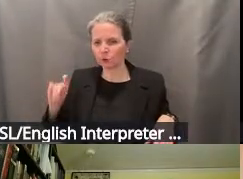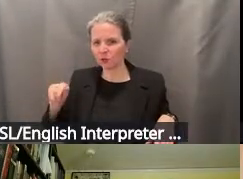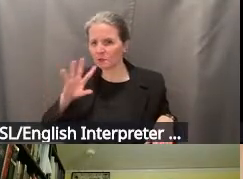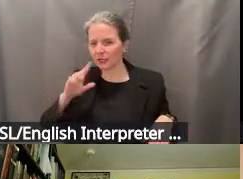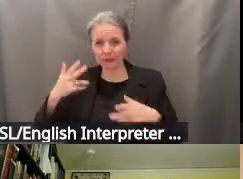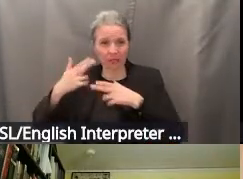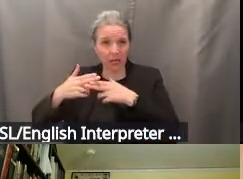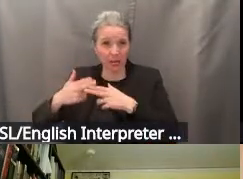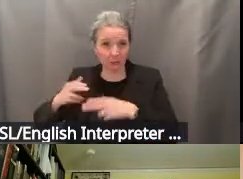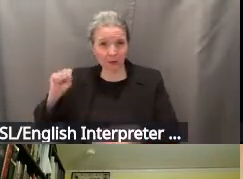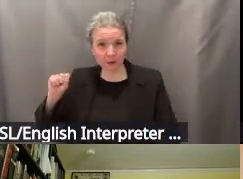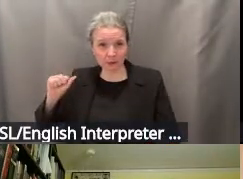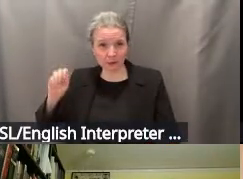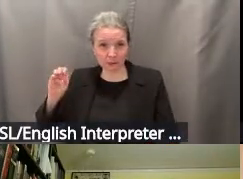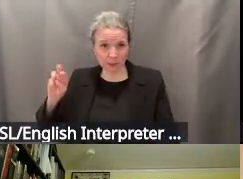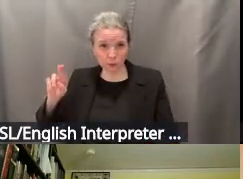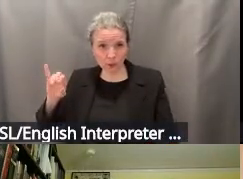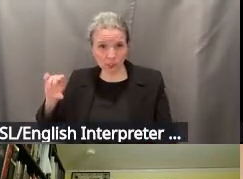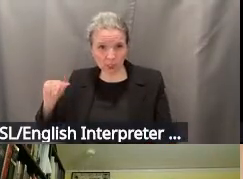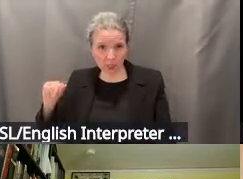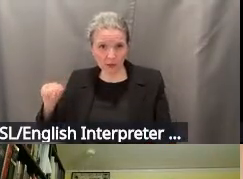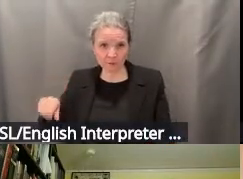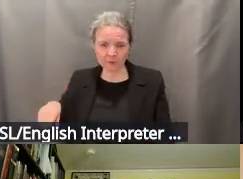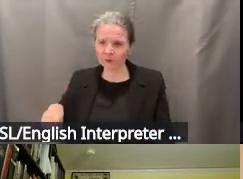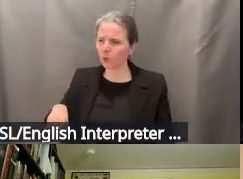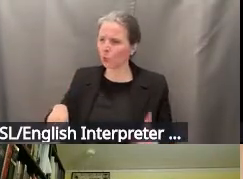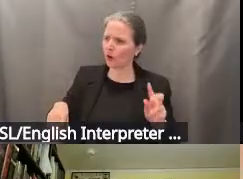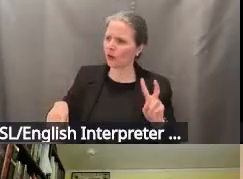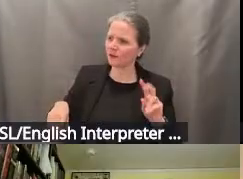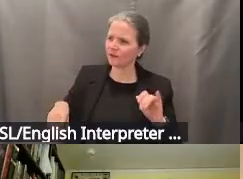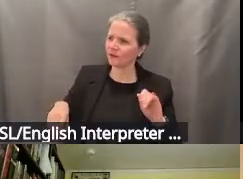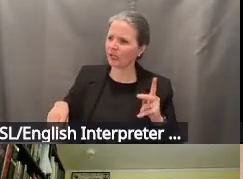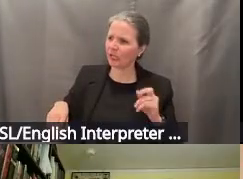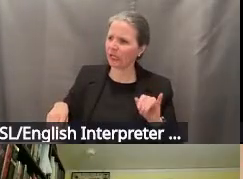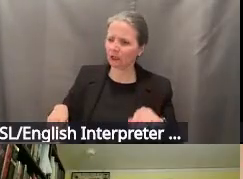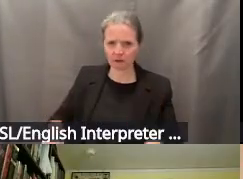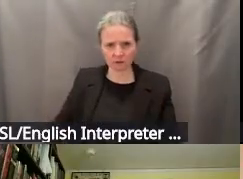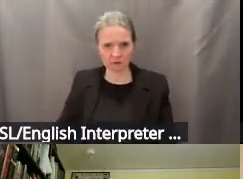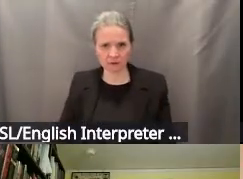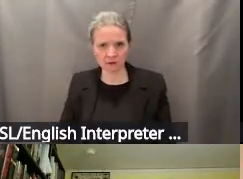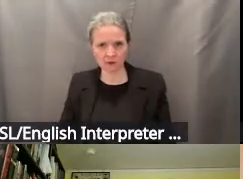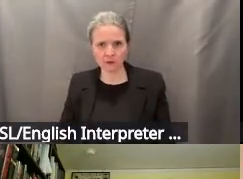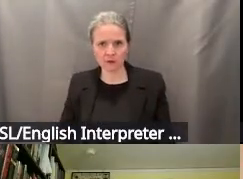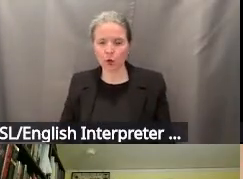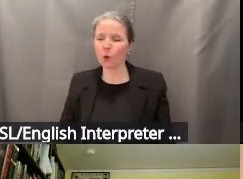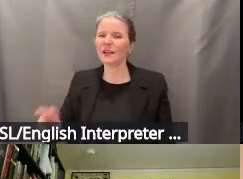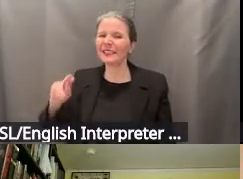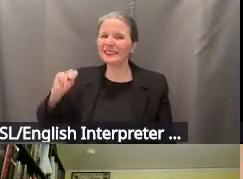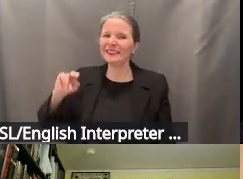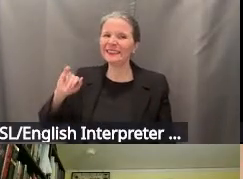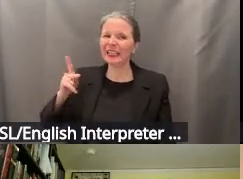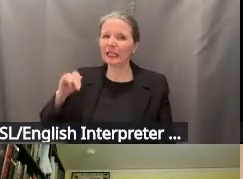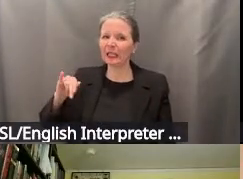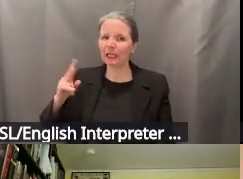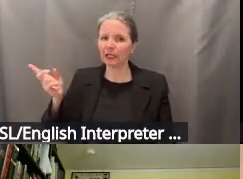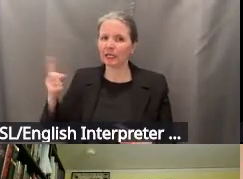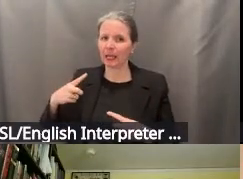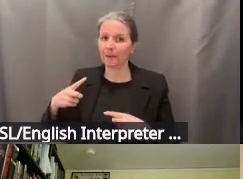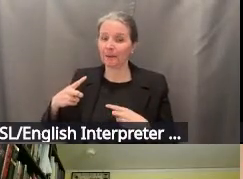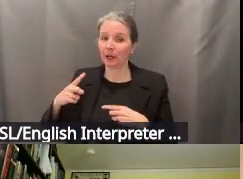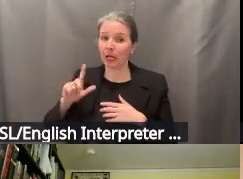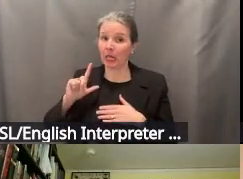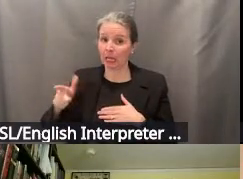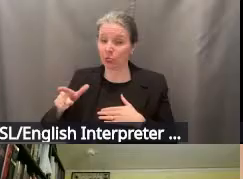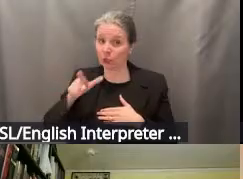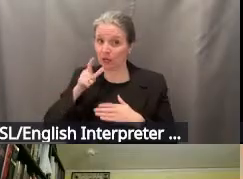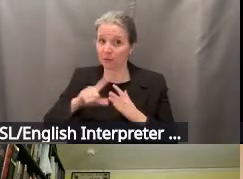And Sabrina. Where's Vicky? And Nikki came on a little bit later.